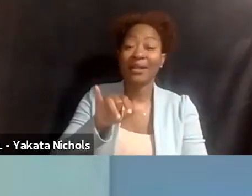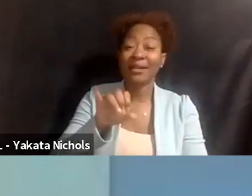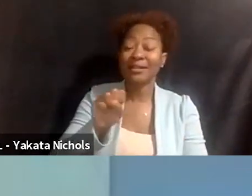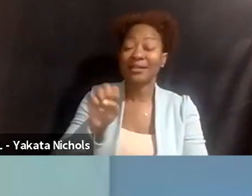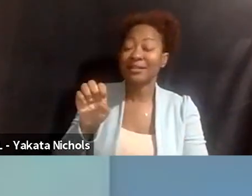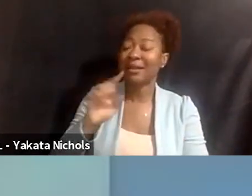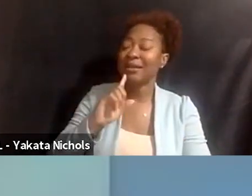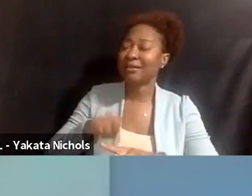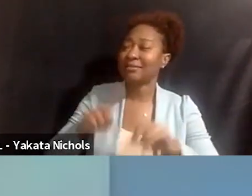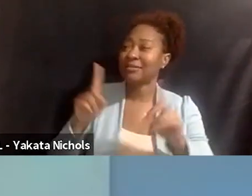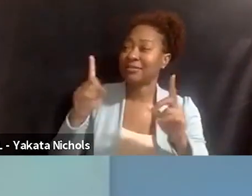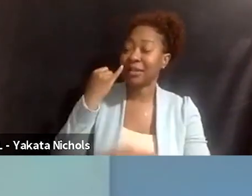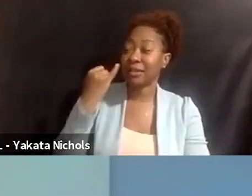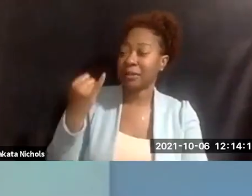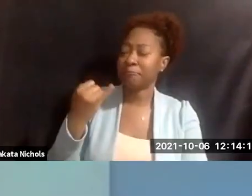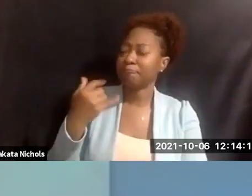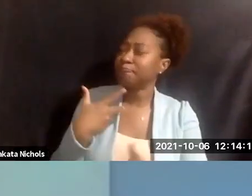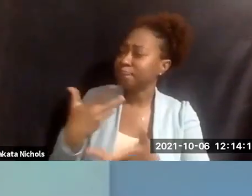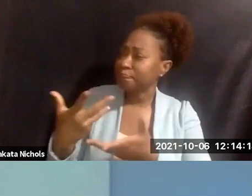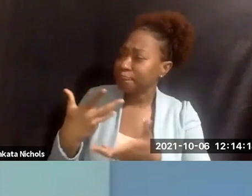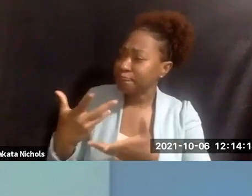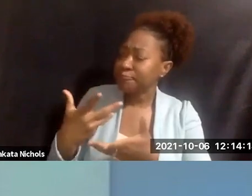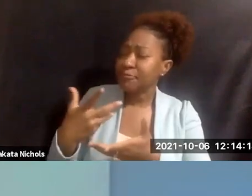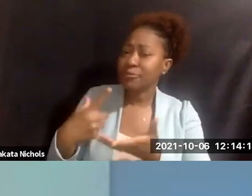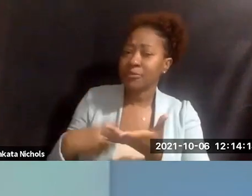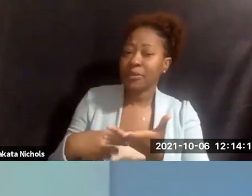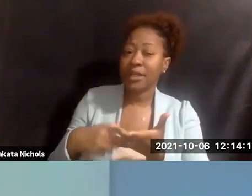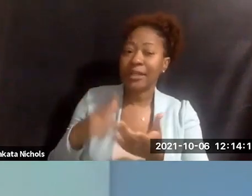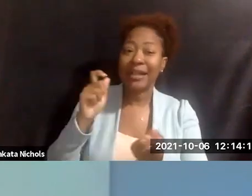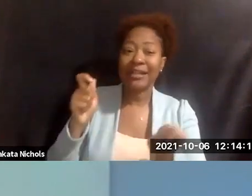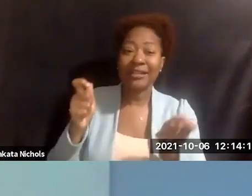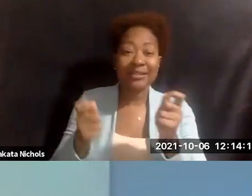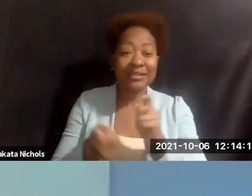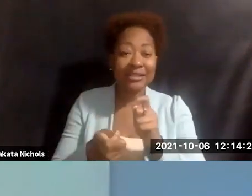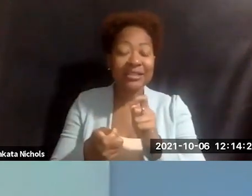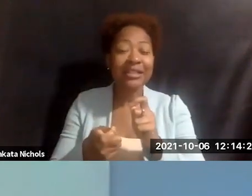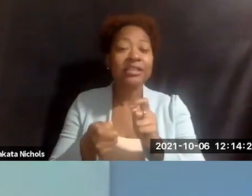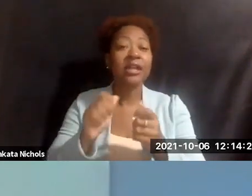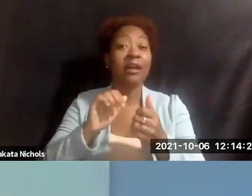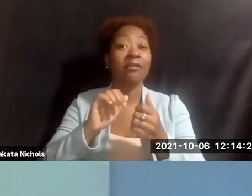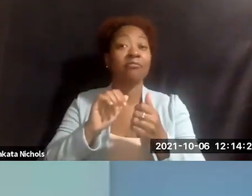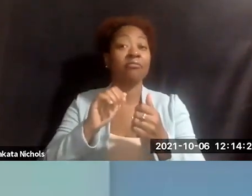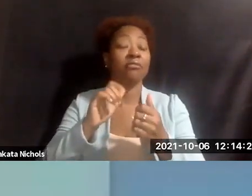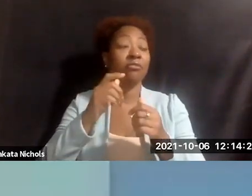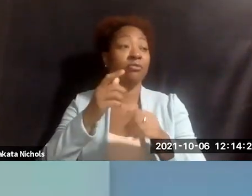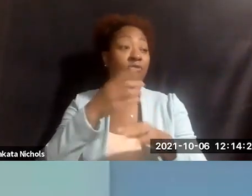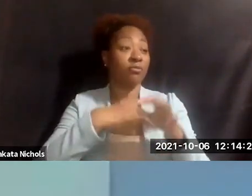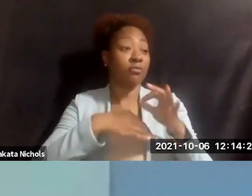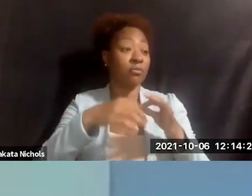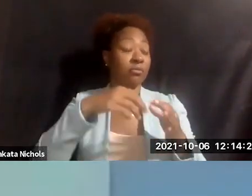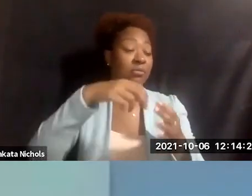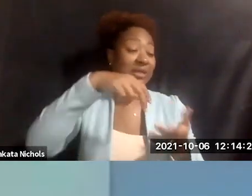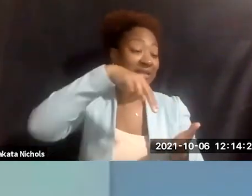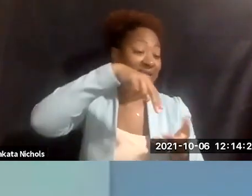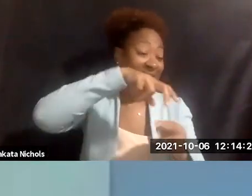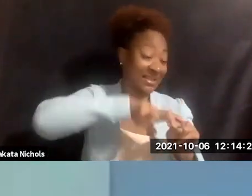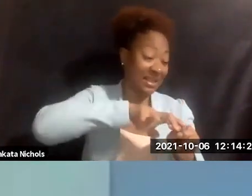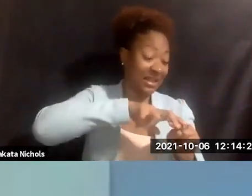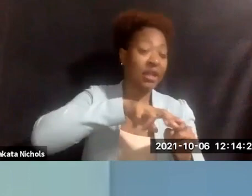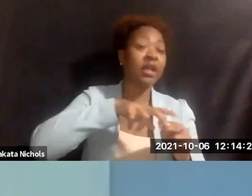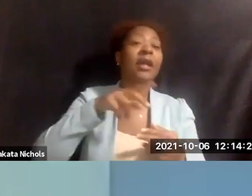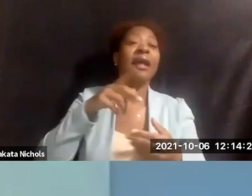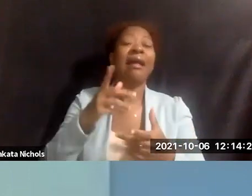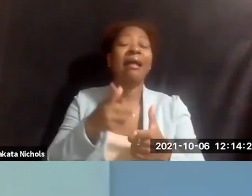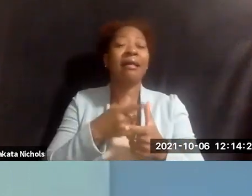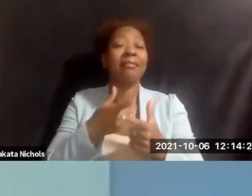We spoke about that idea of shifting the norm of sitting in the classroom to having some students stand up and occasionally stretch